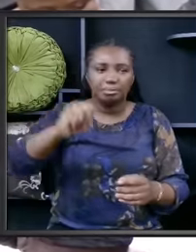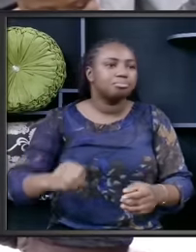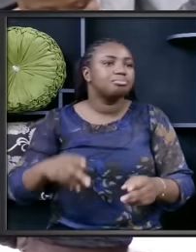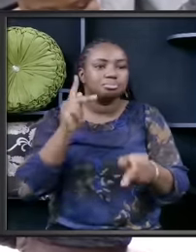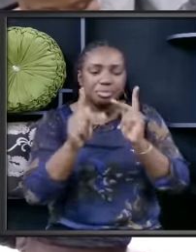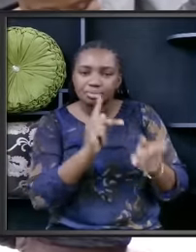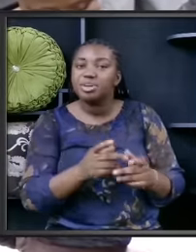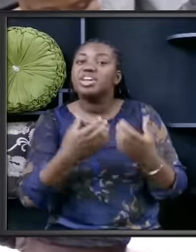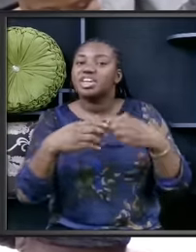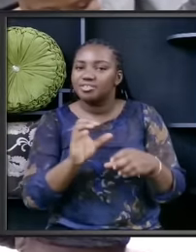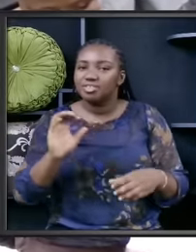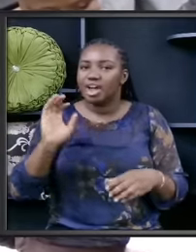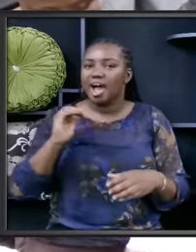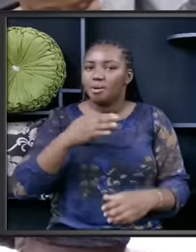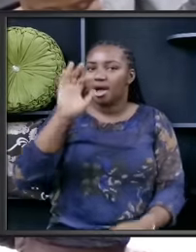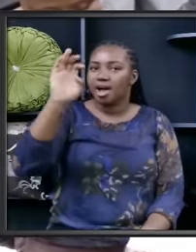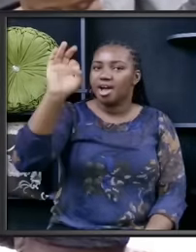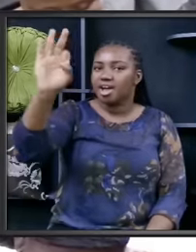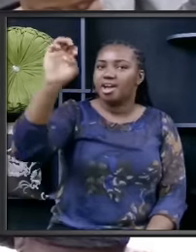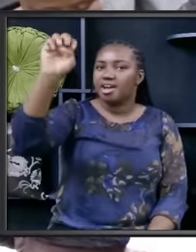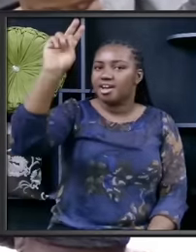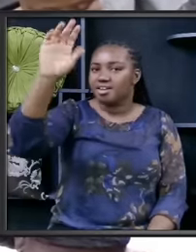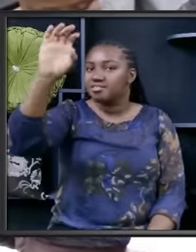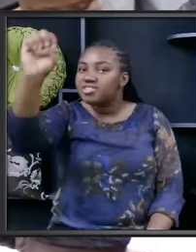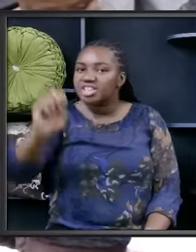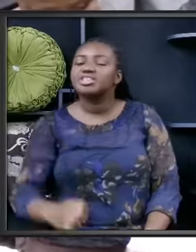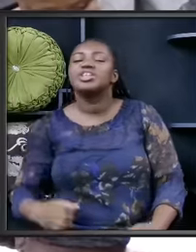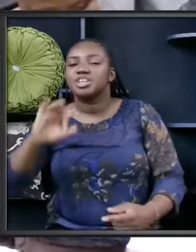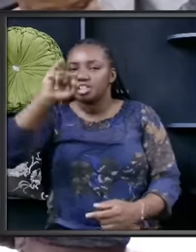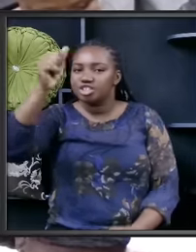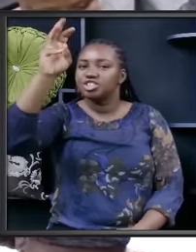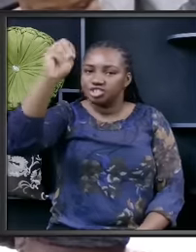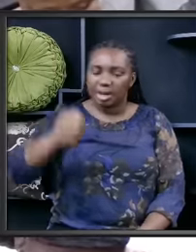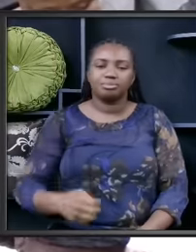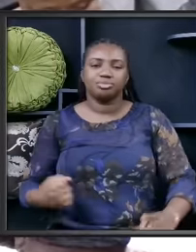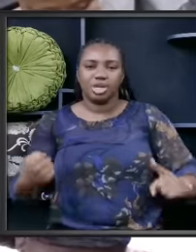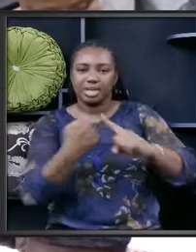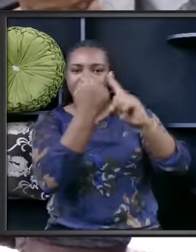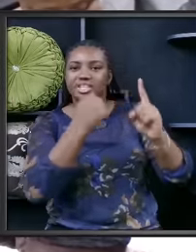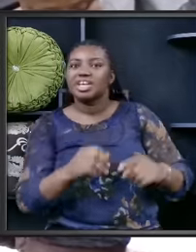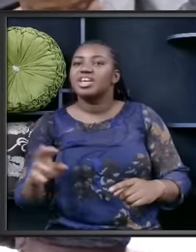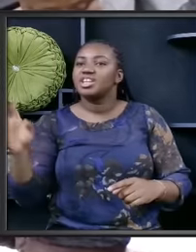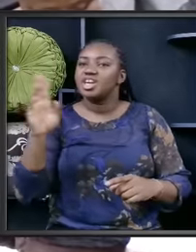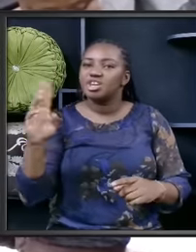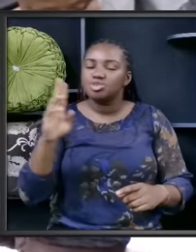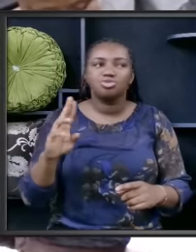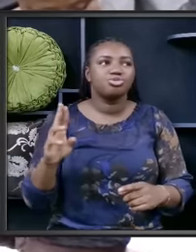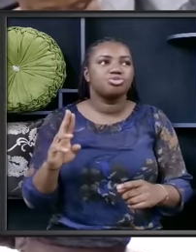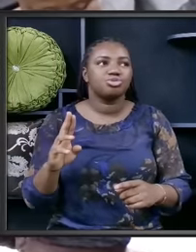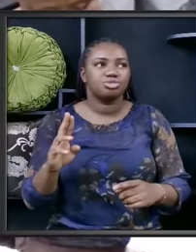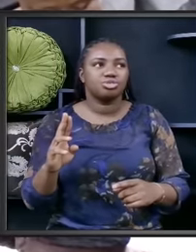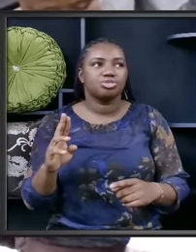come home, now brother, now the people where they sleep. Now then go use a knife. Come